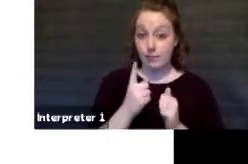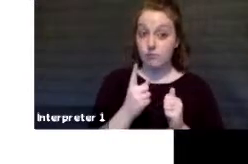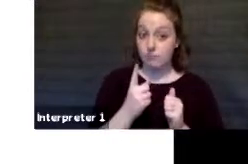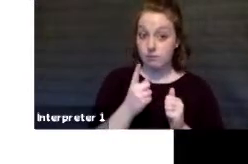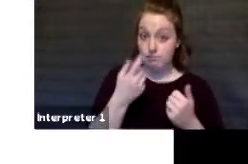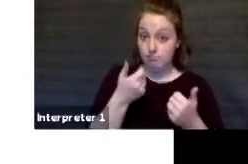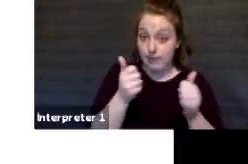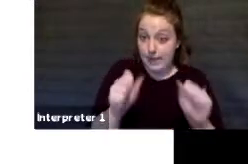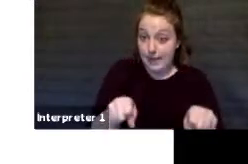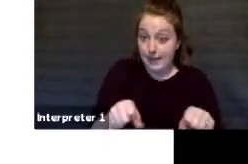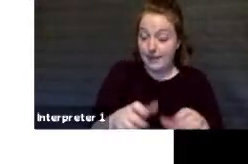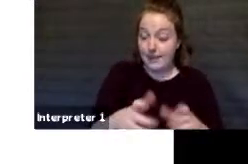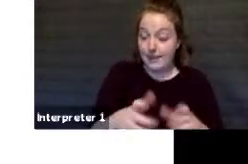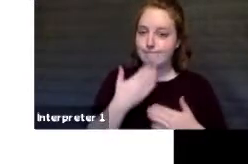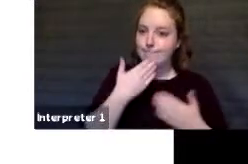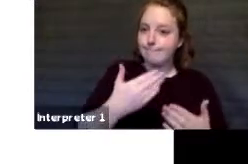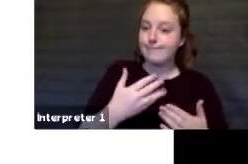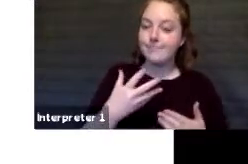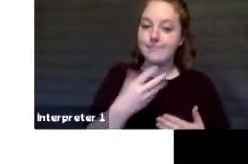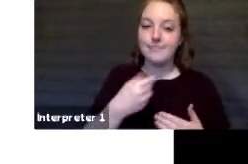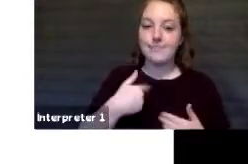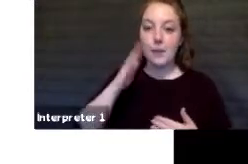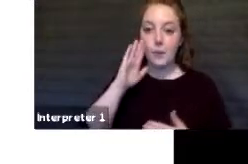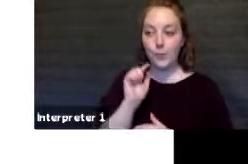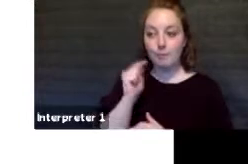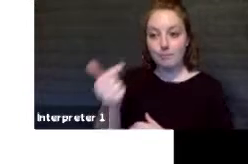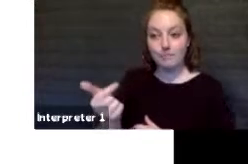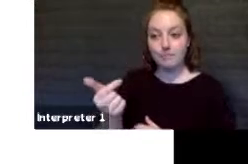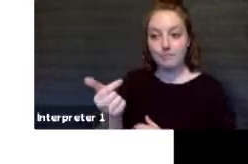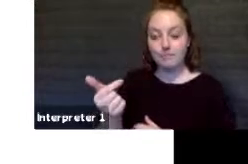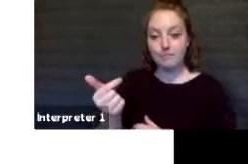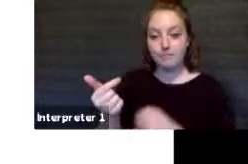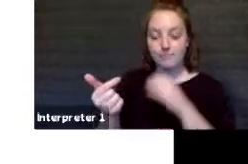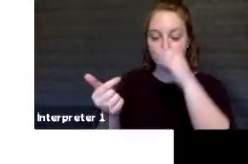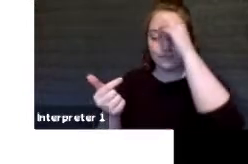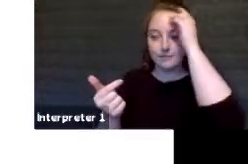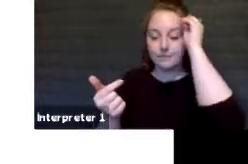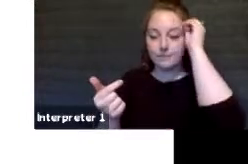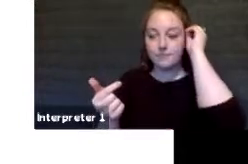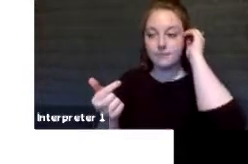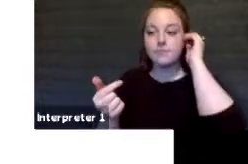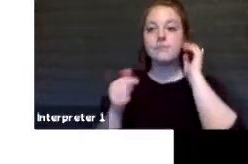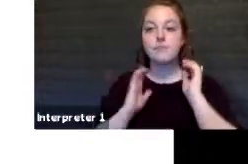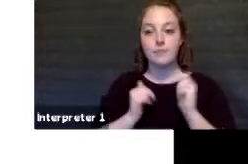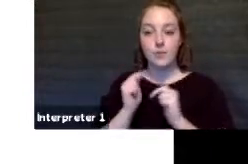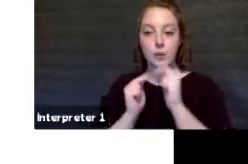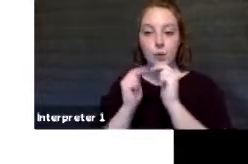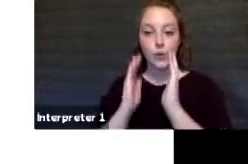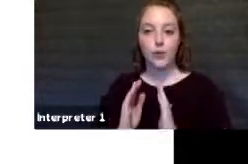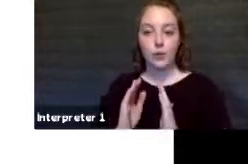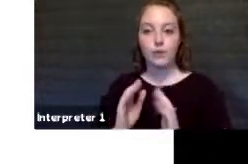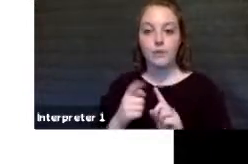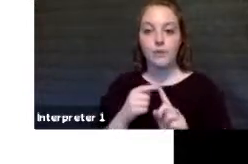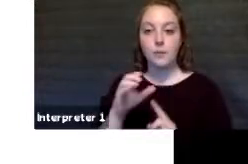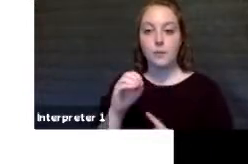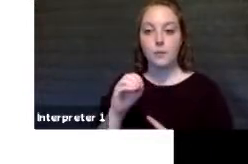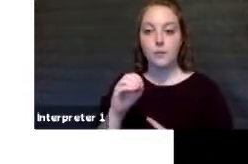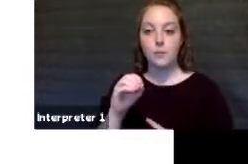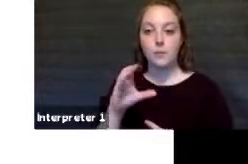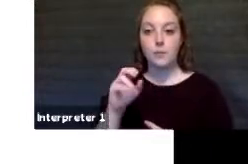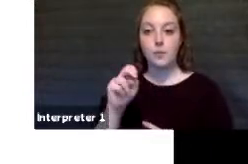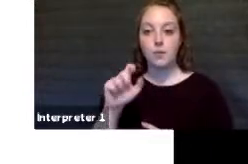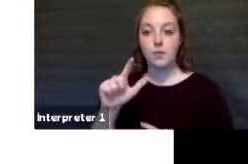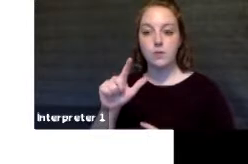us this evening, we appreciate it. And I will pass it to our architect, O'Connell Robertson. We should have Jared